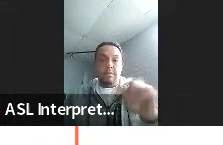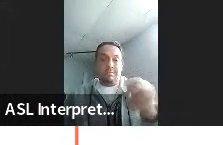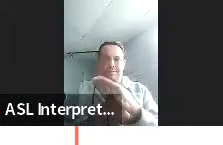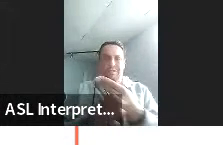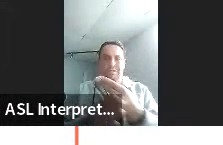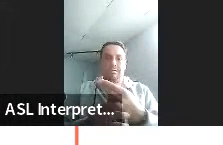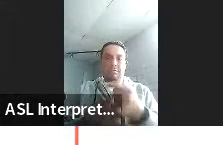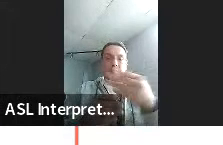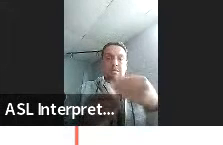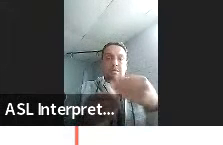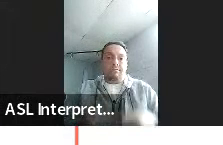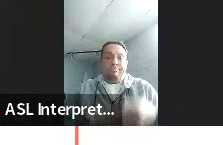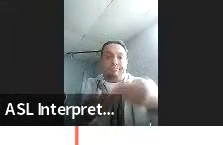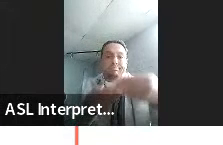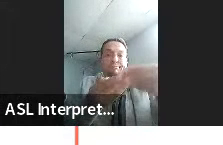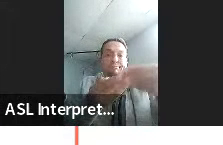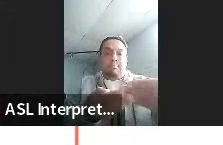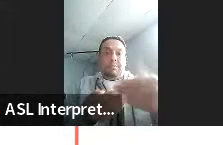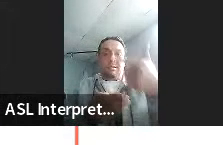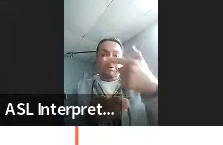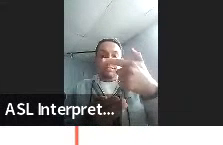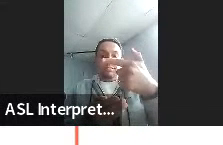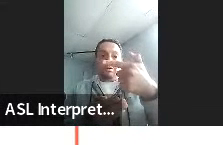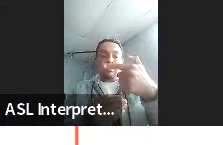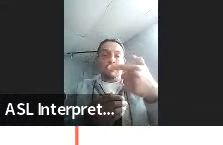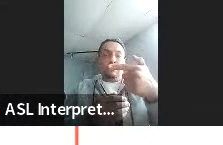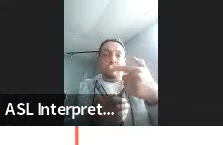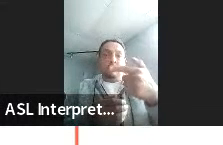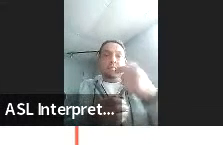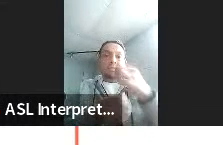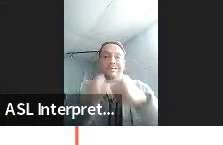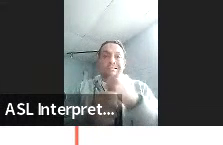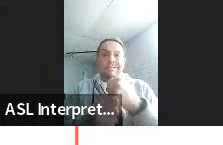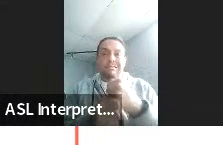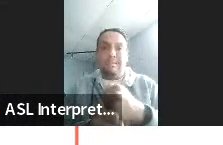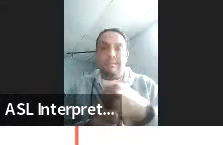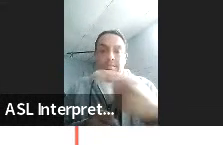Because today, most of the use definitions that we have are from